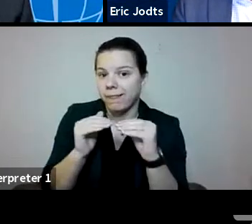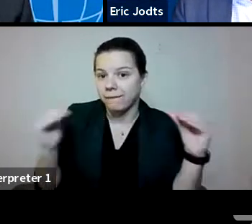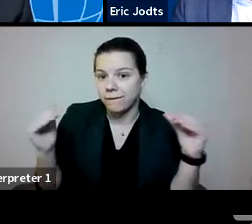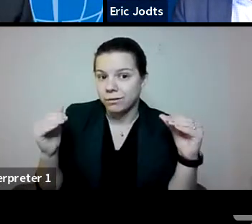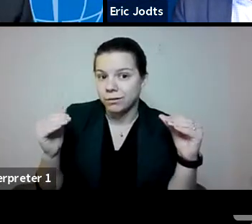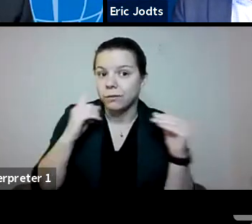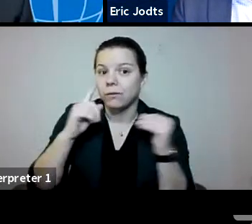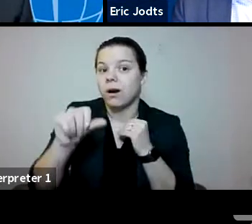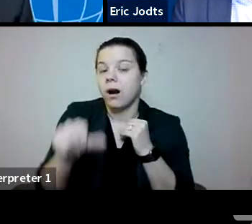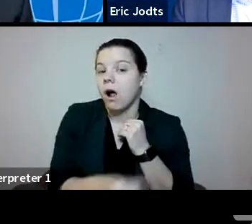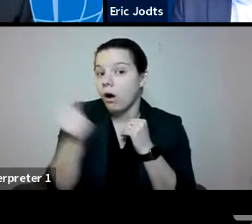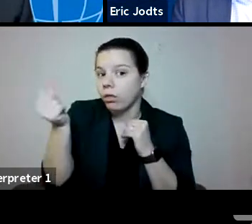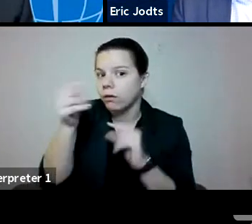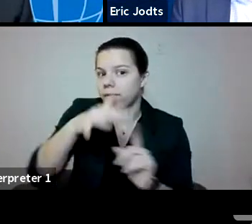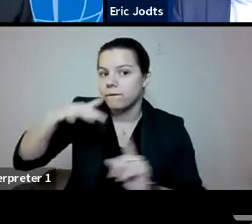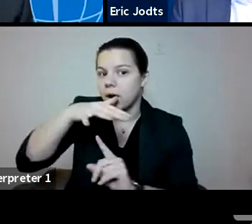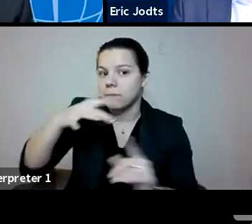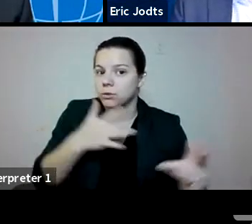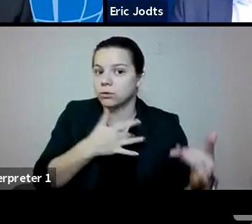other environmental concerns?